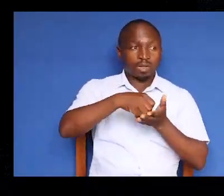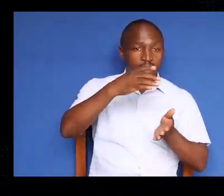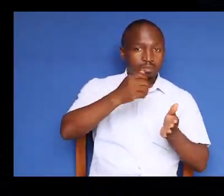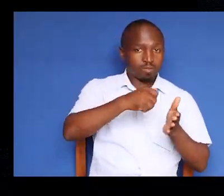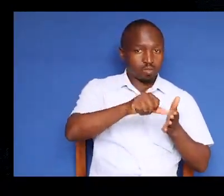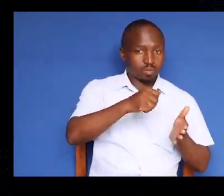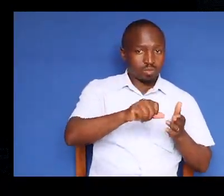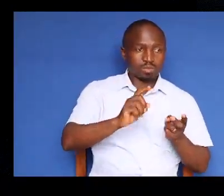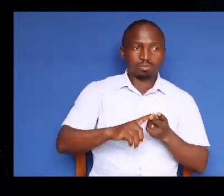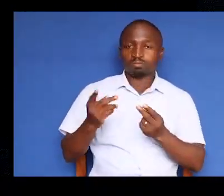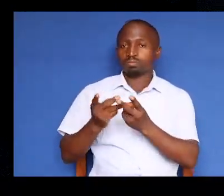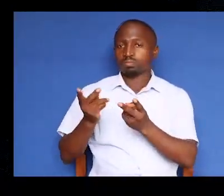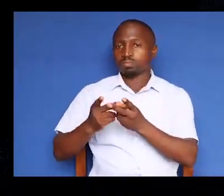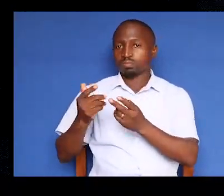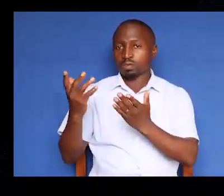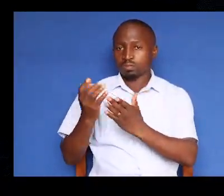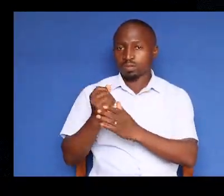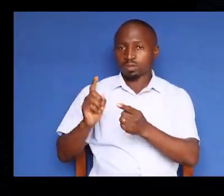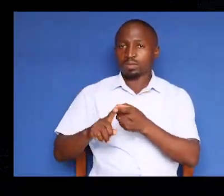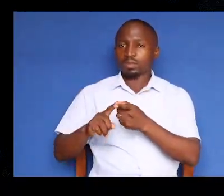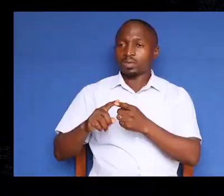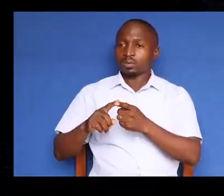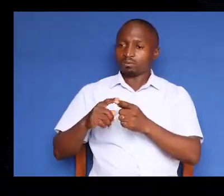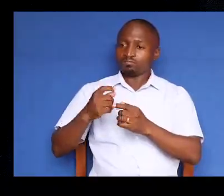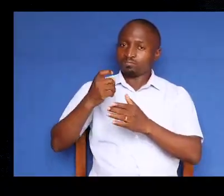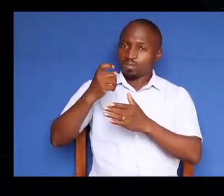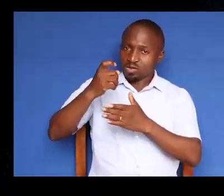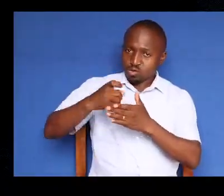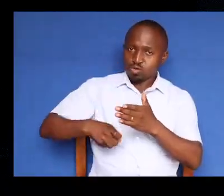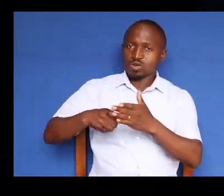if VAT rate is 20% times